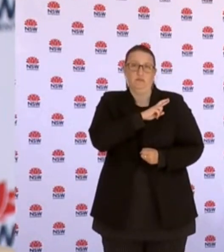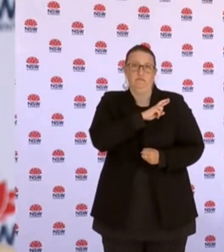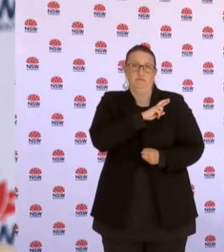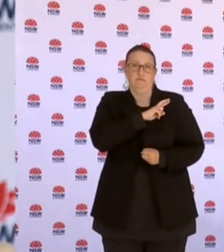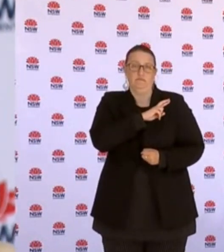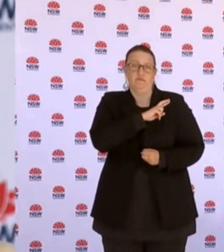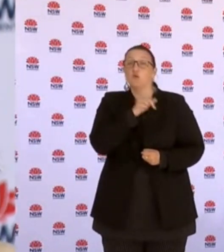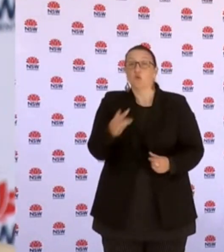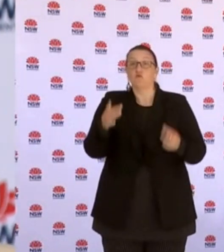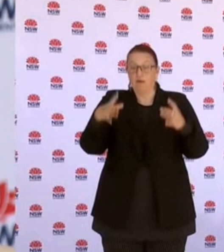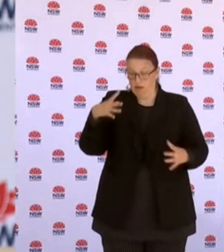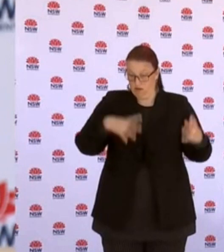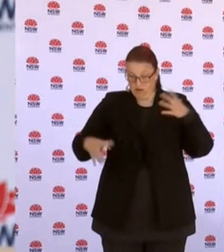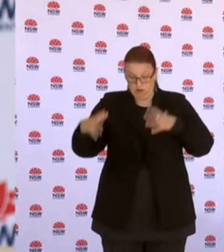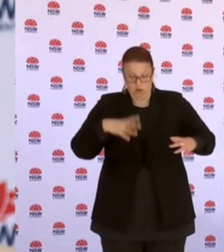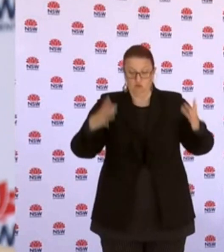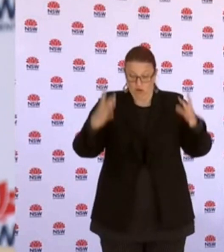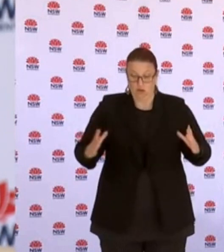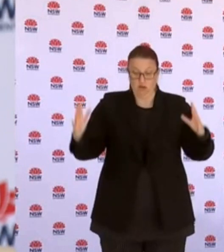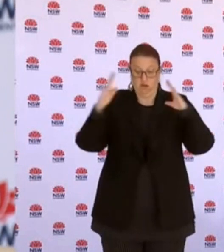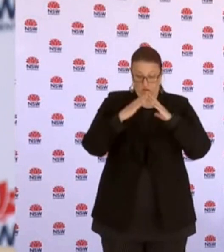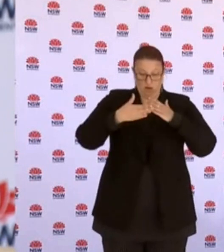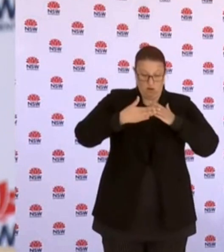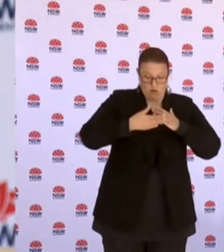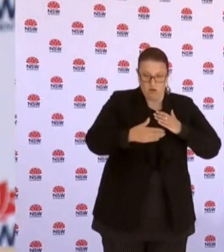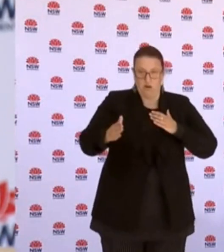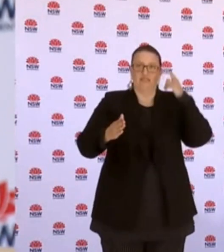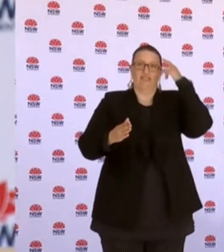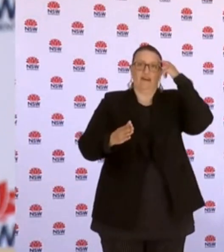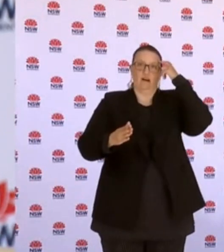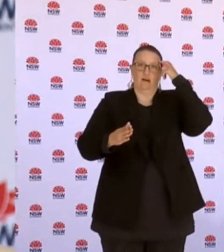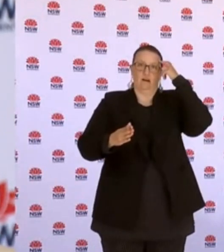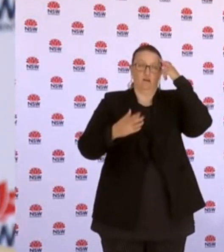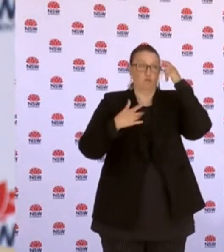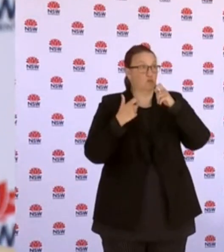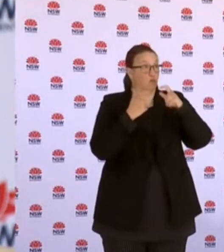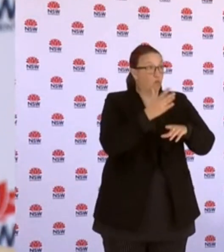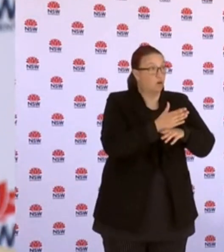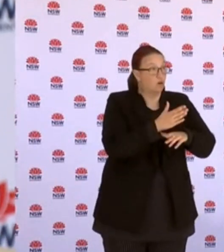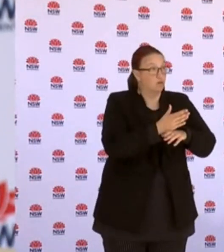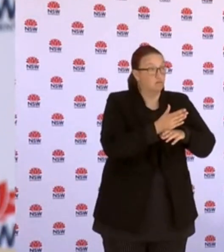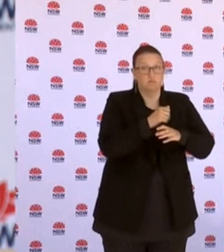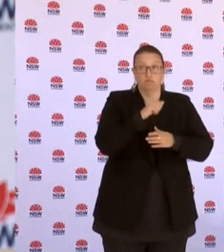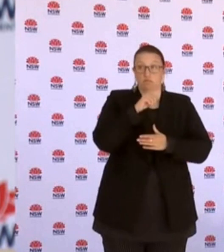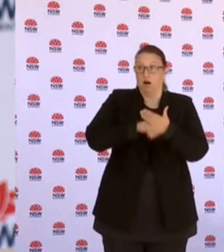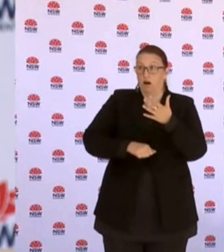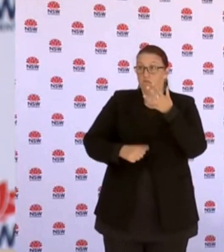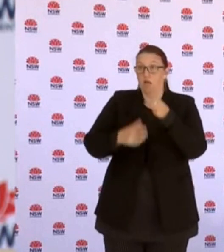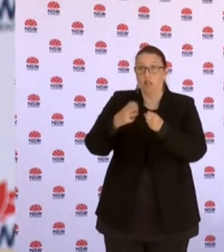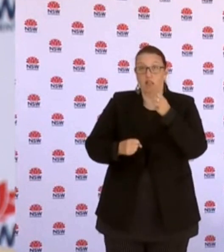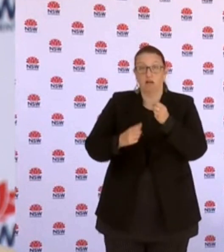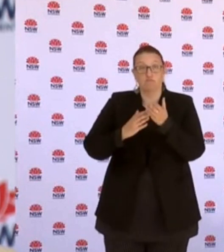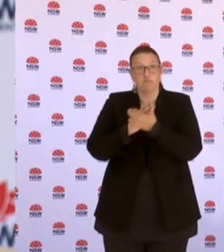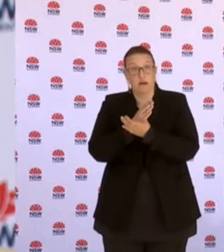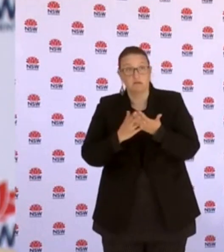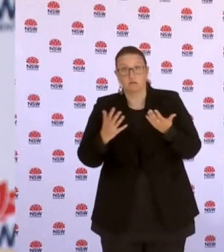doesn't matter whether you're leaving the house for work, for interaction, for buying milk and bread. Every time you set foot outside your house, you